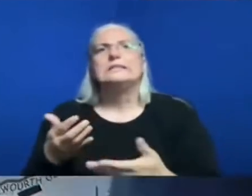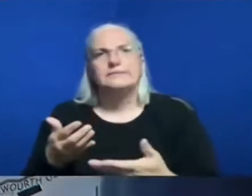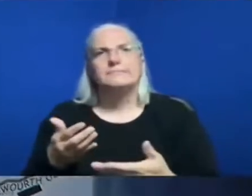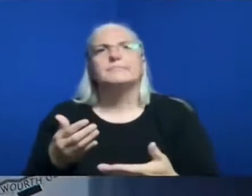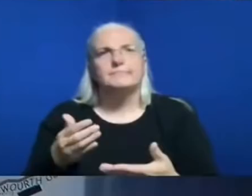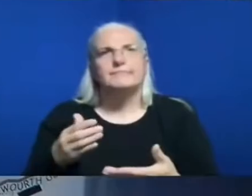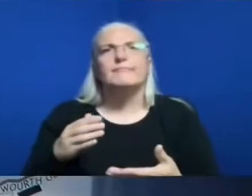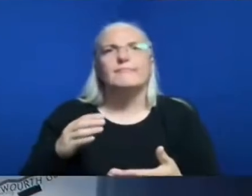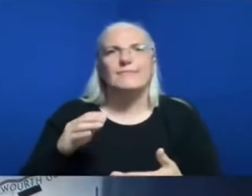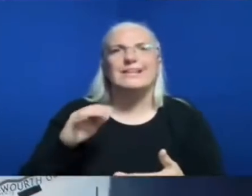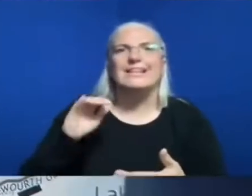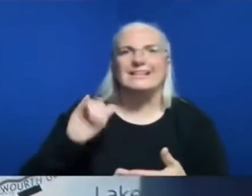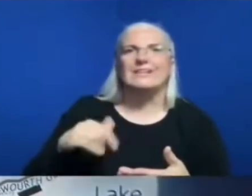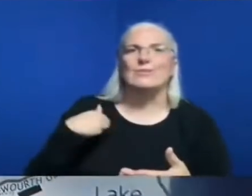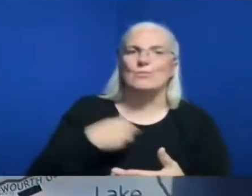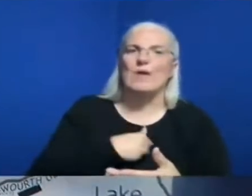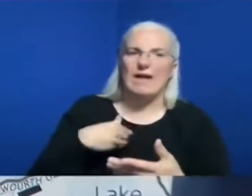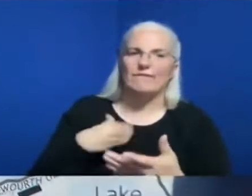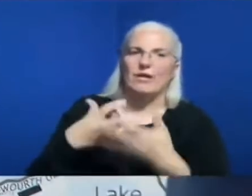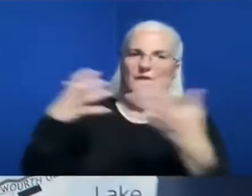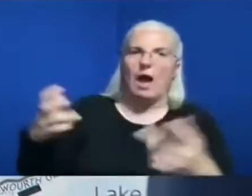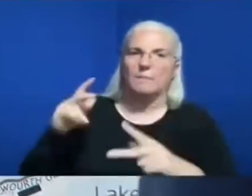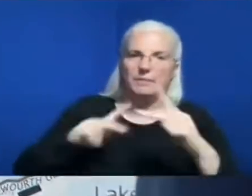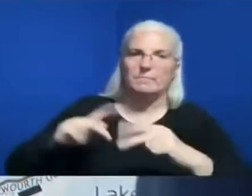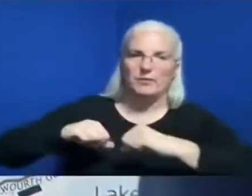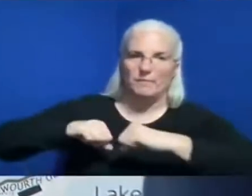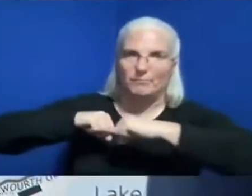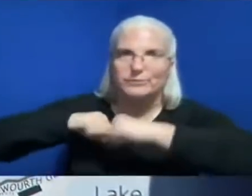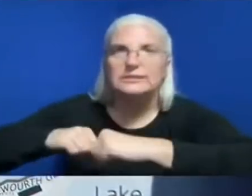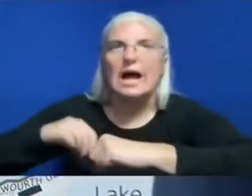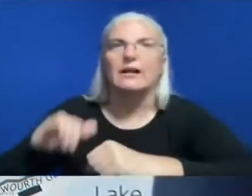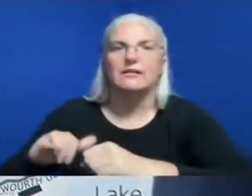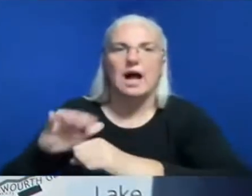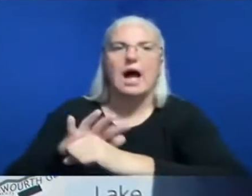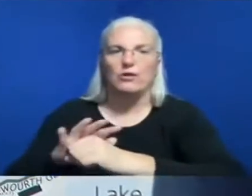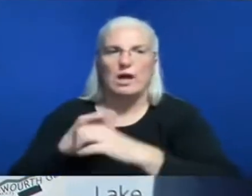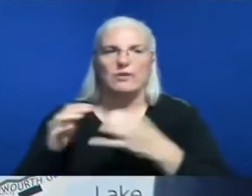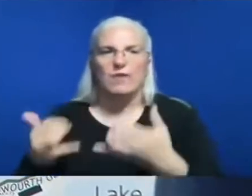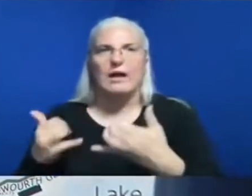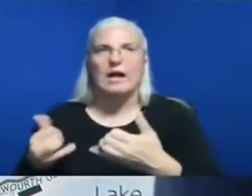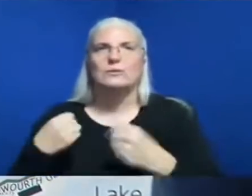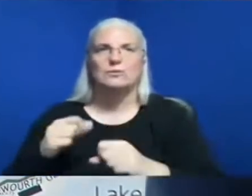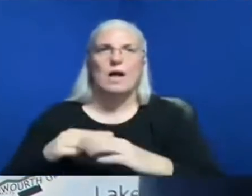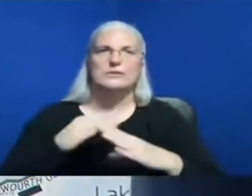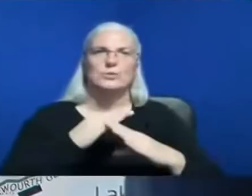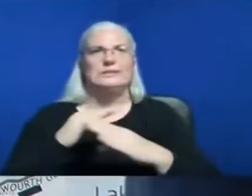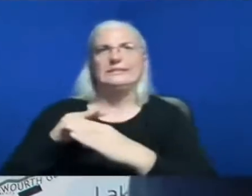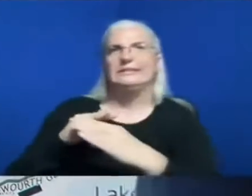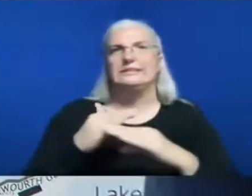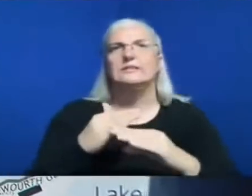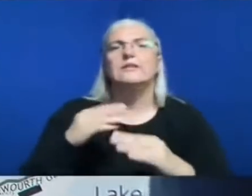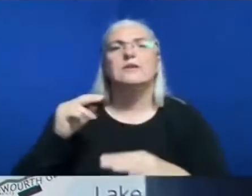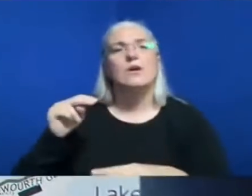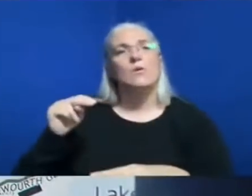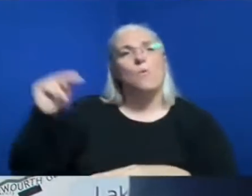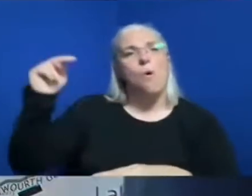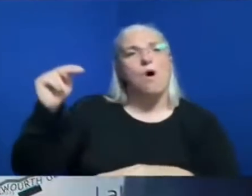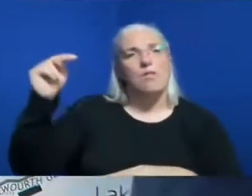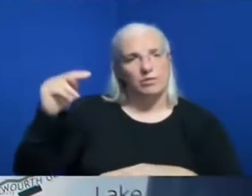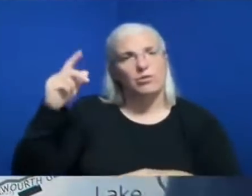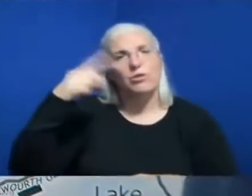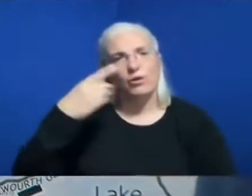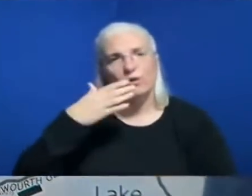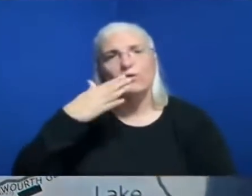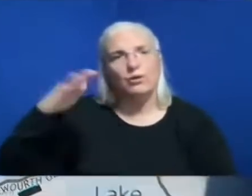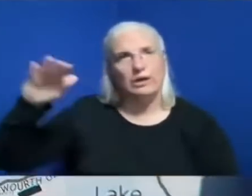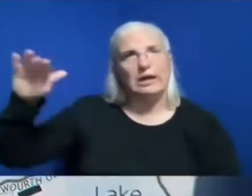that stuff. We still have some heat in this valley. Everything on the north side looks really good. We've mopped it up. So if you're driving down the road,